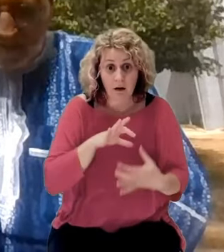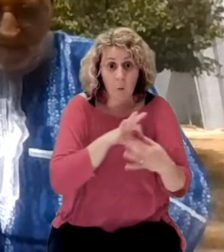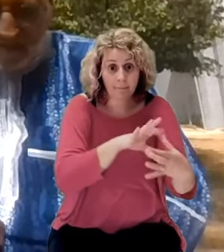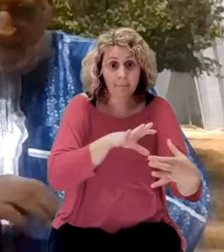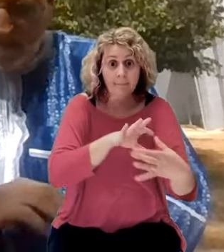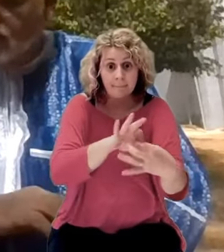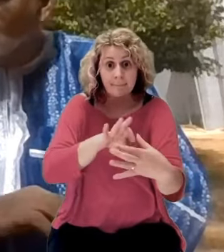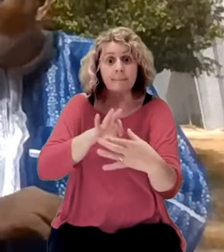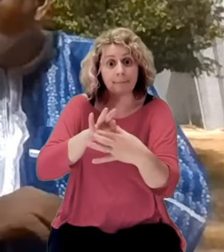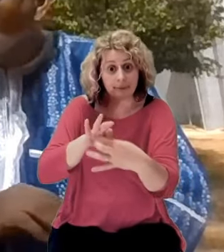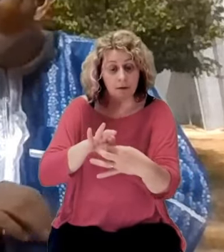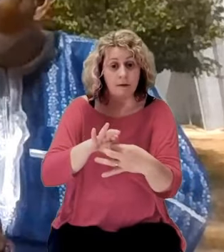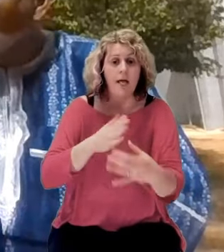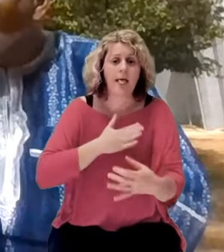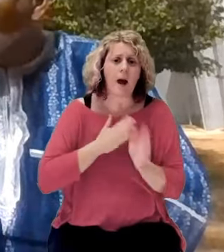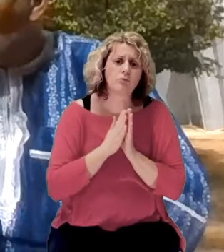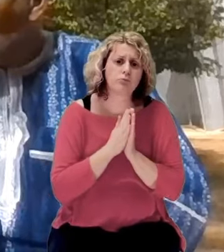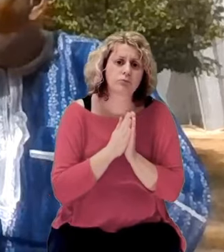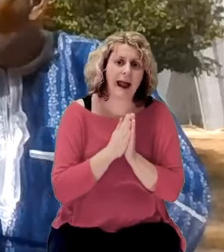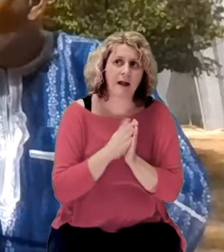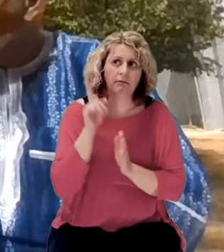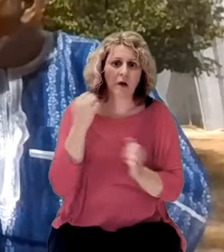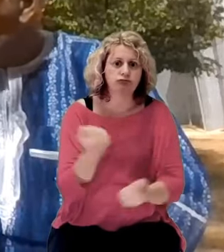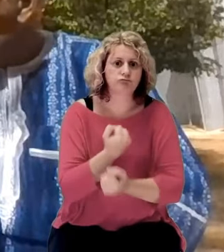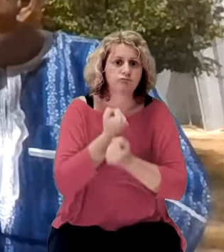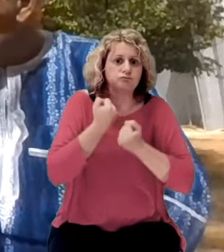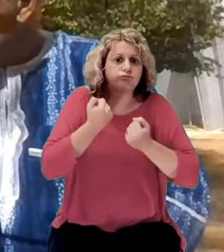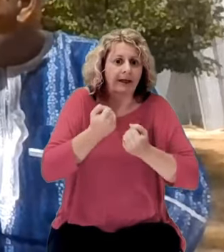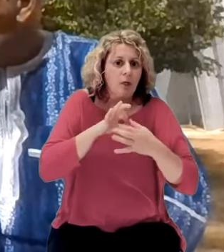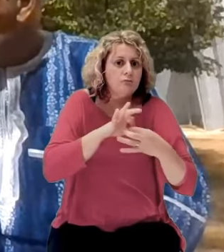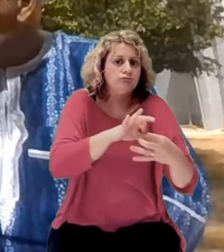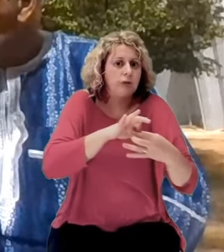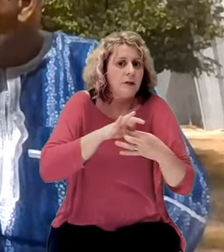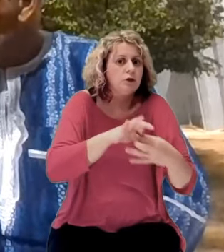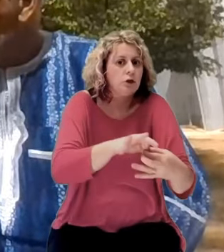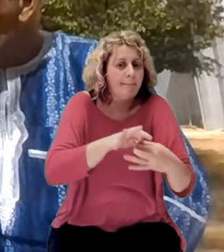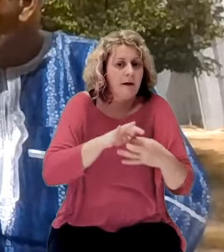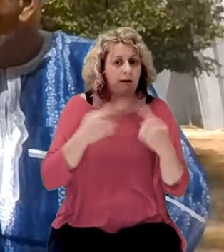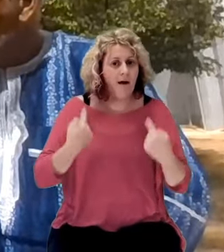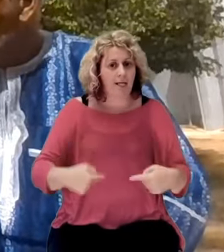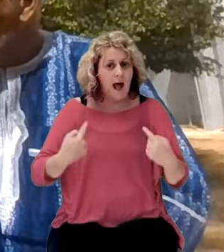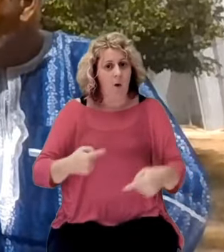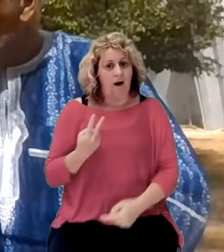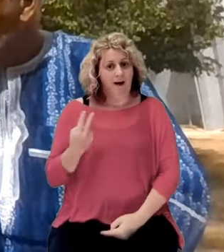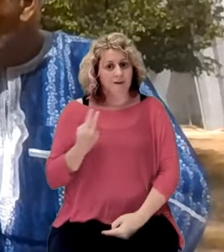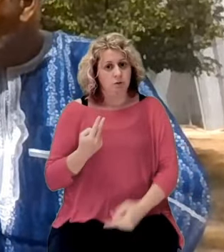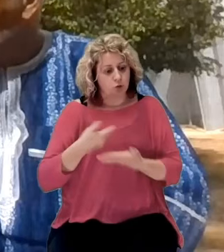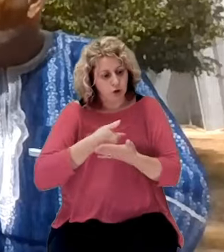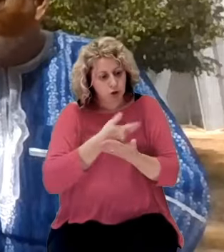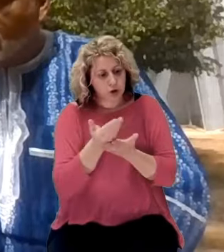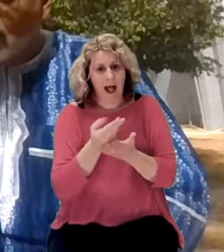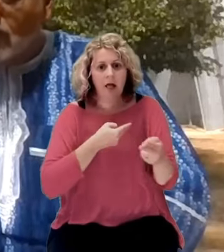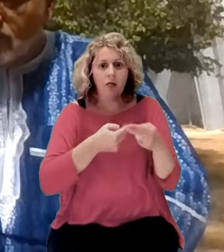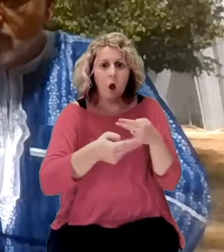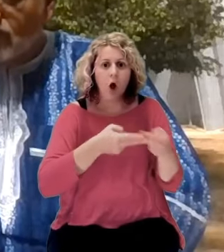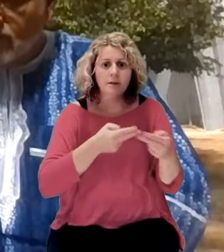pray for those we have already been in contact with, so that God will strengthen the relationship, that it will